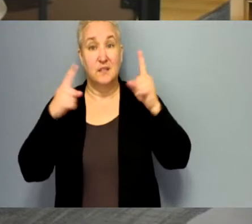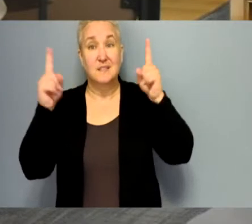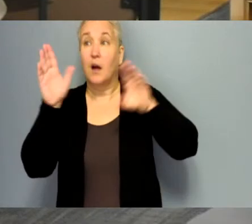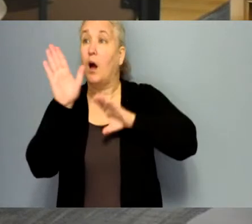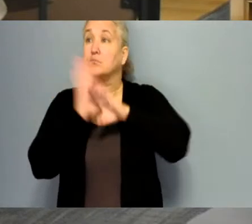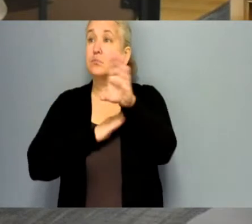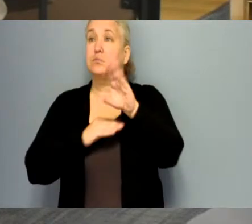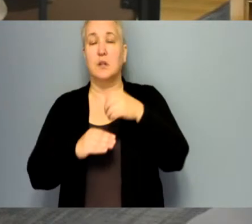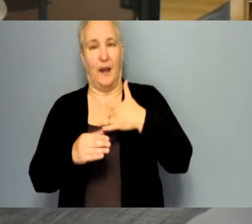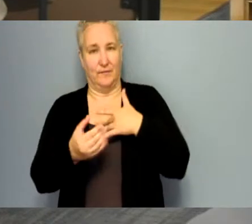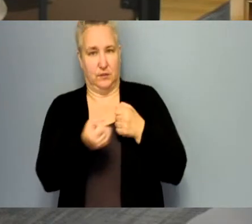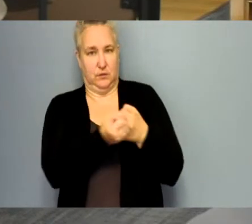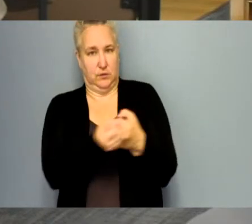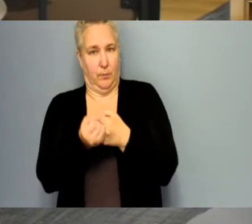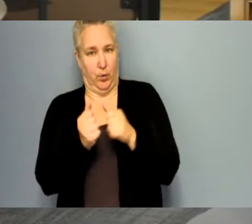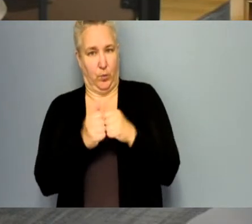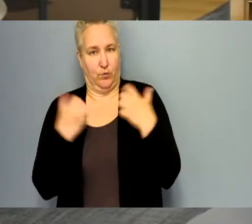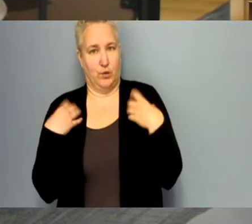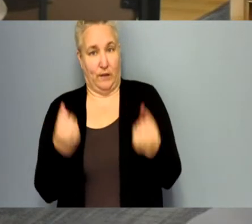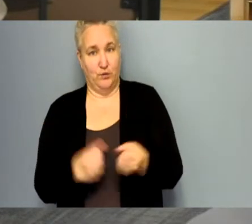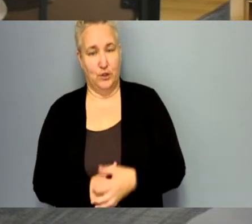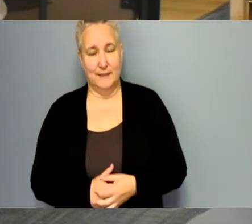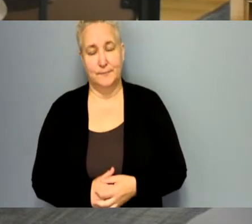being supported in their recovery.